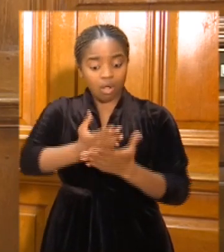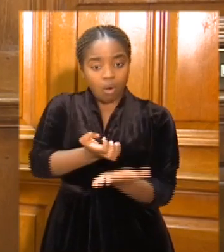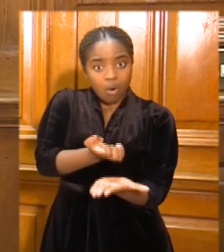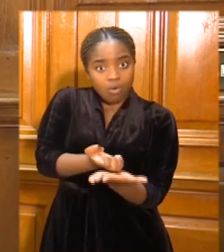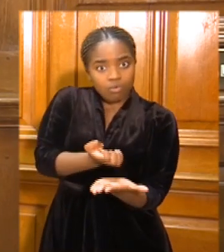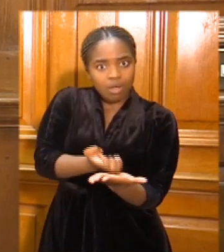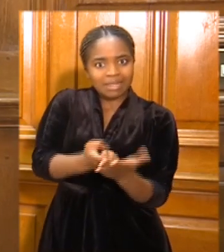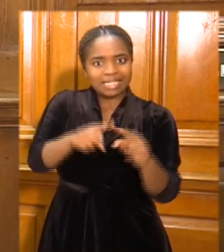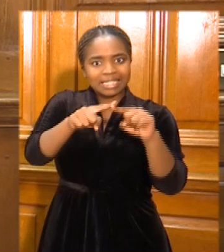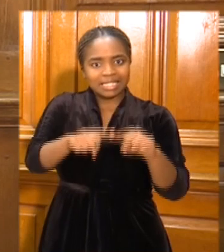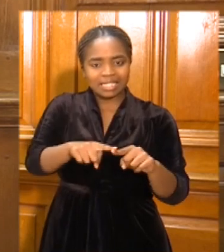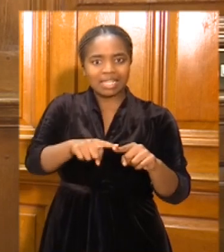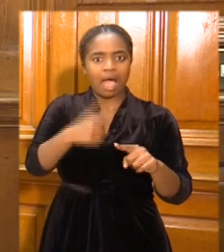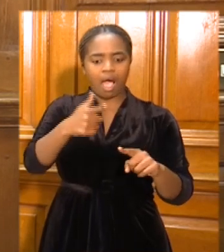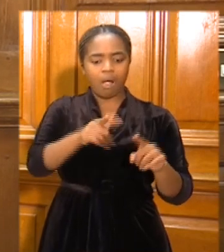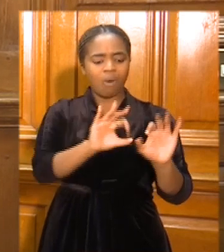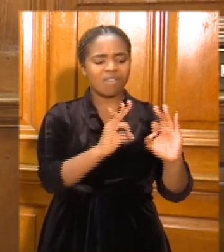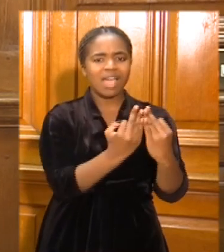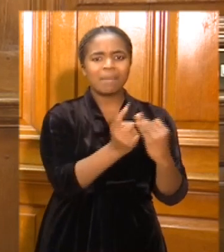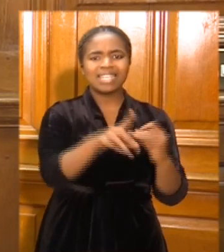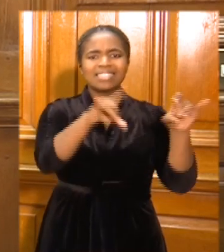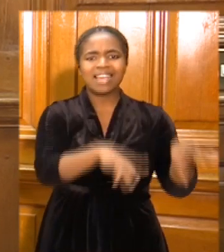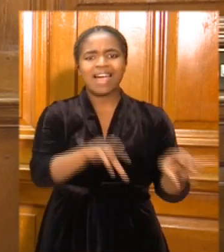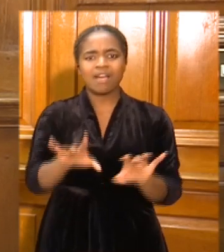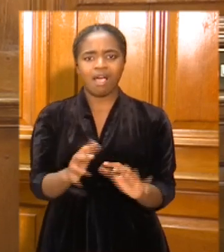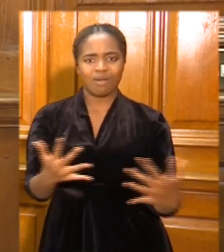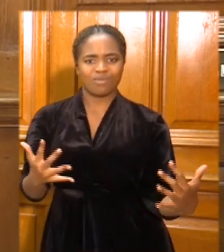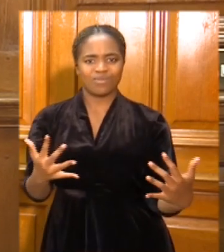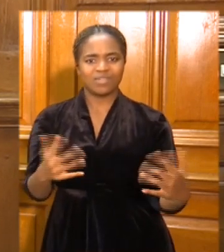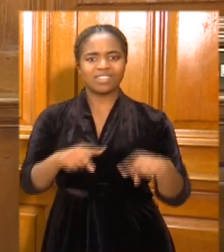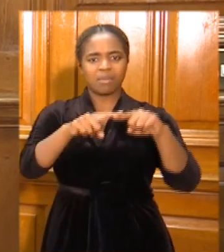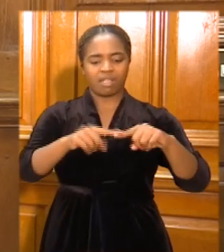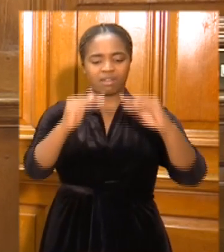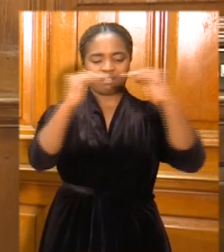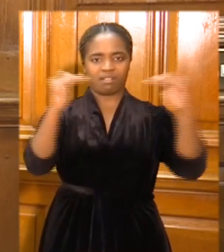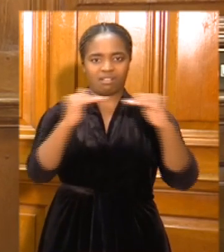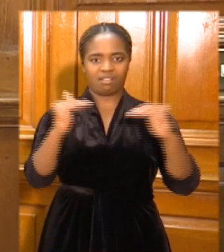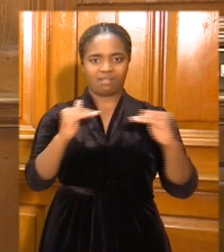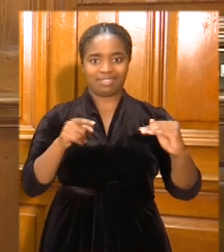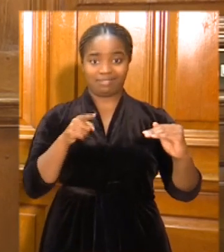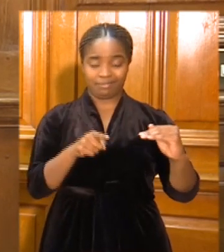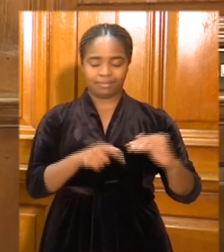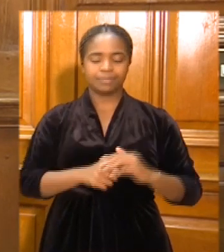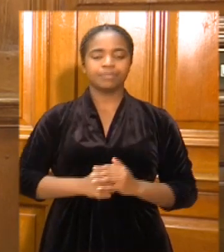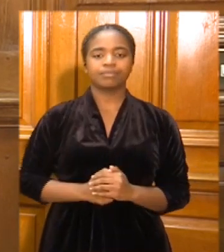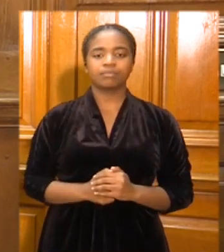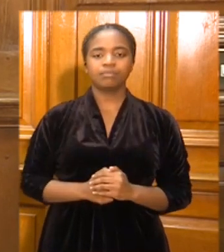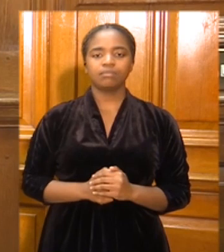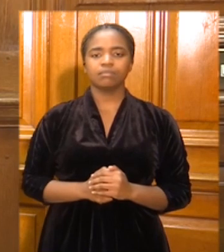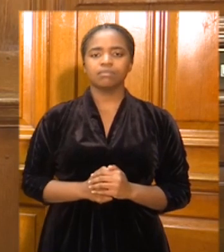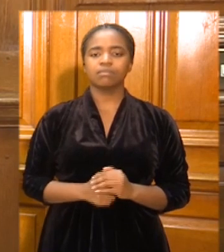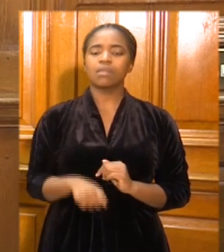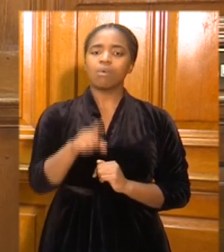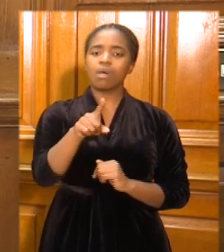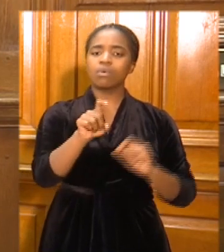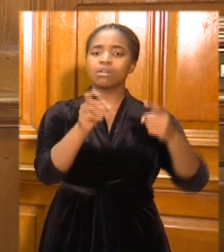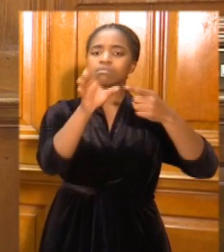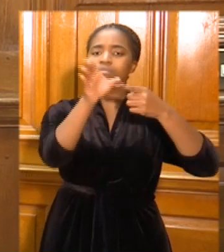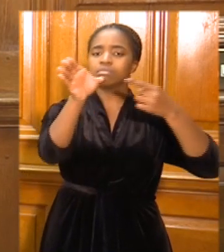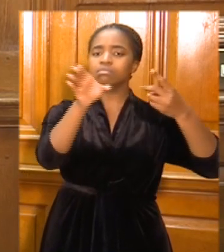economic and social impact of continued restrictions. It is on the basis of these